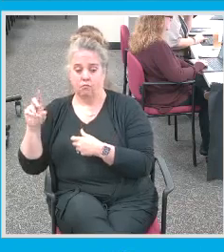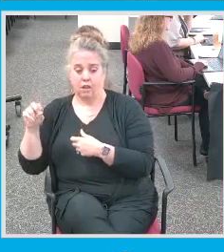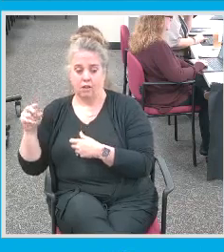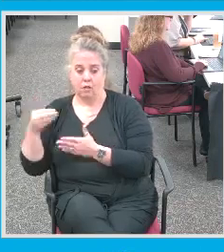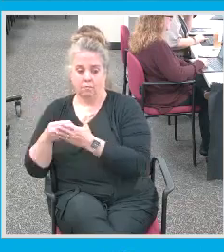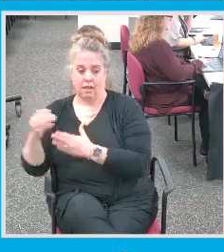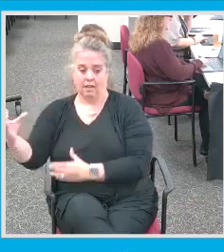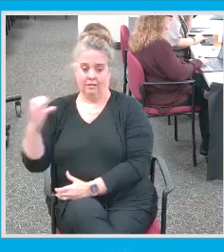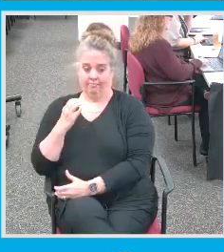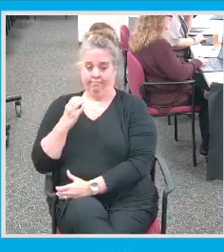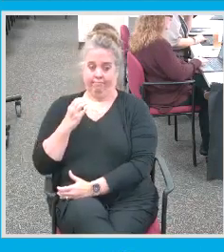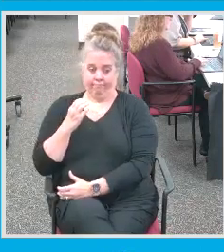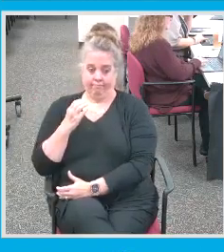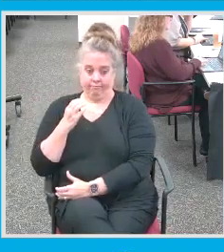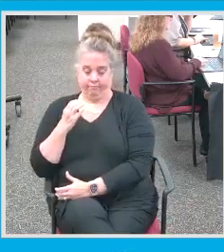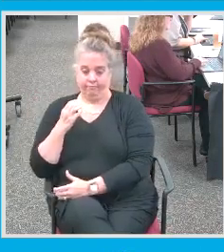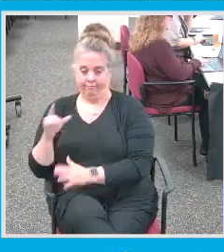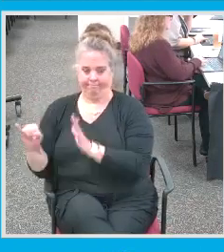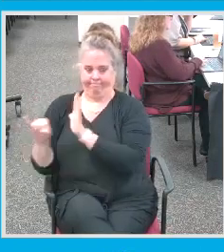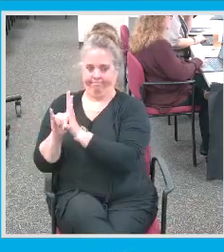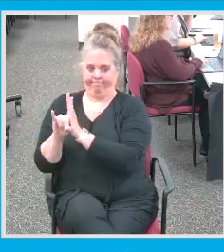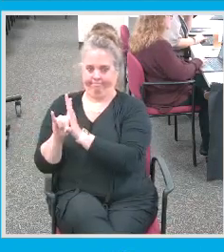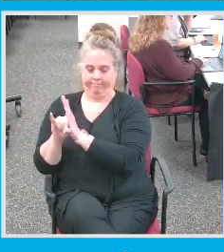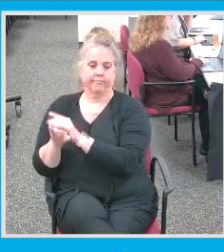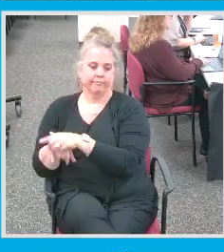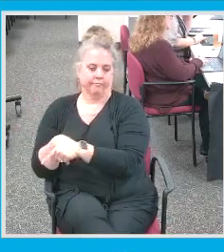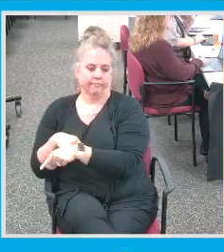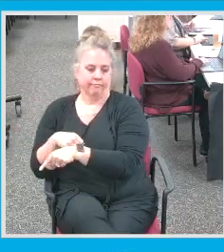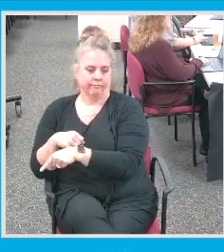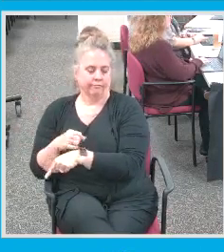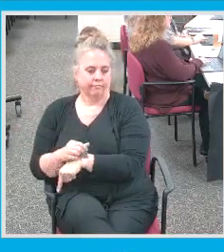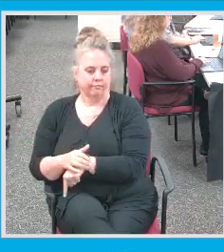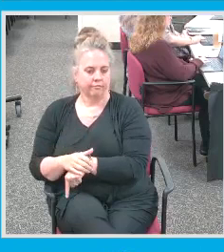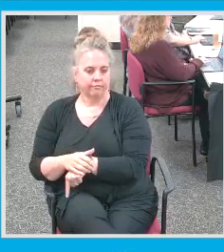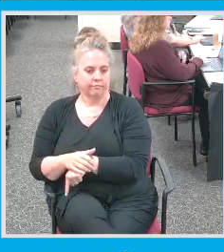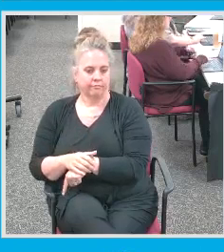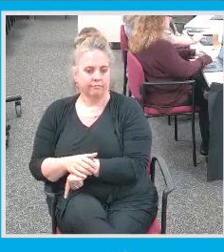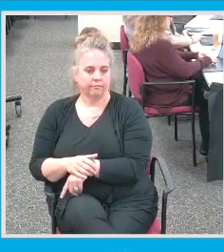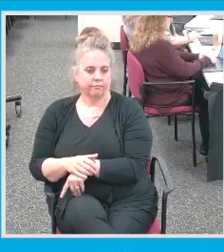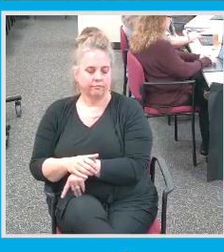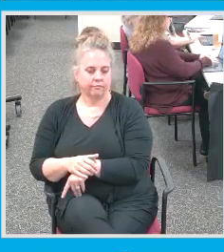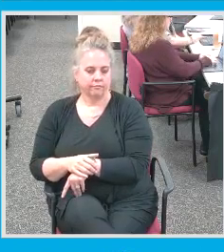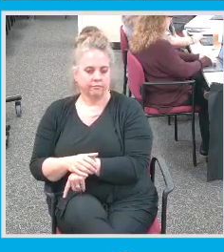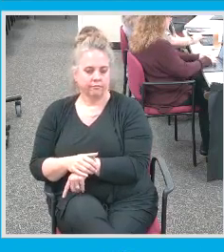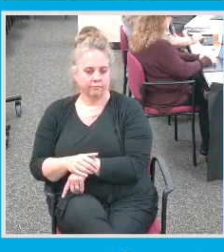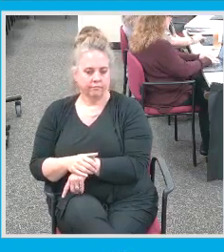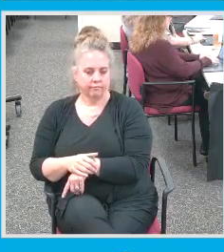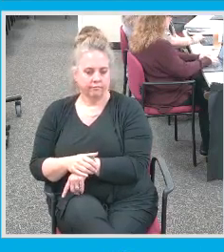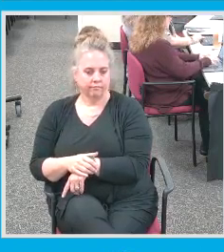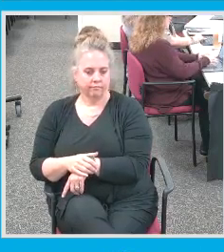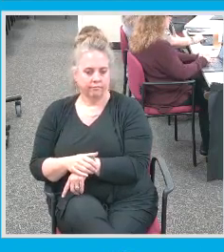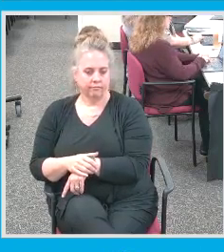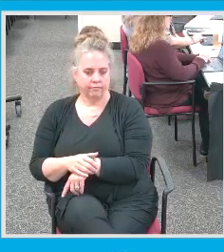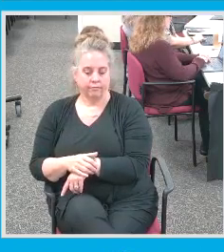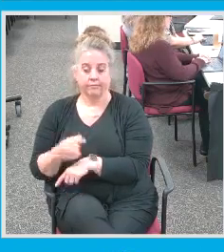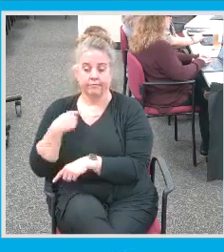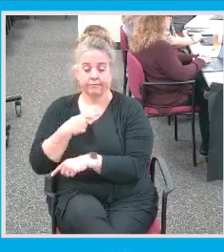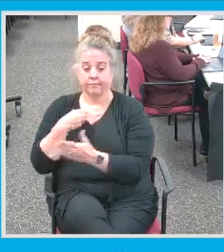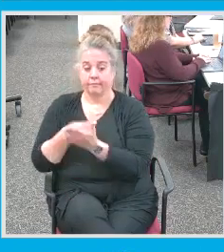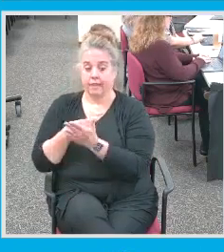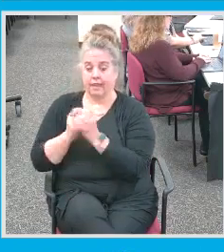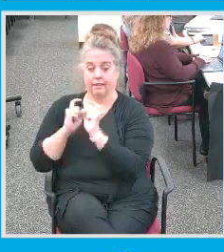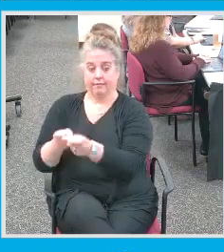community and carry out action items created by the coalition that required funding. Each funding source